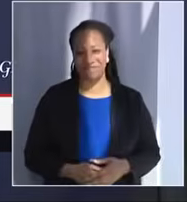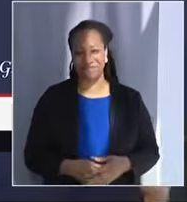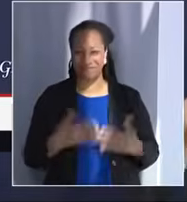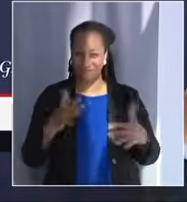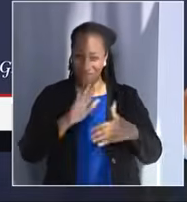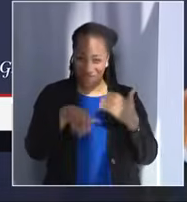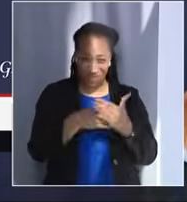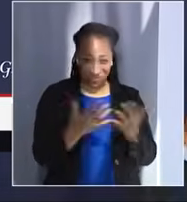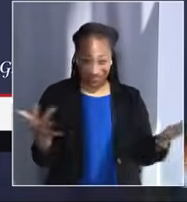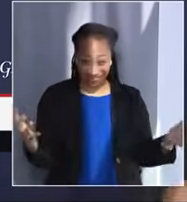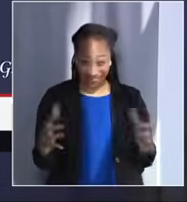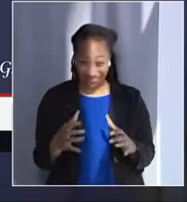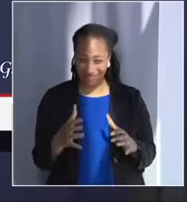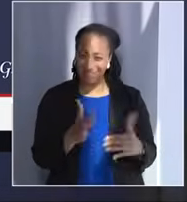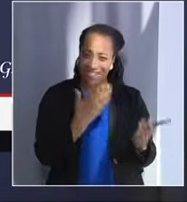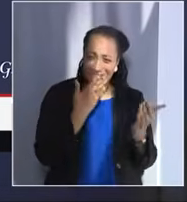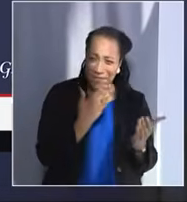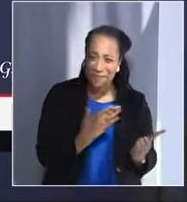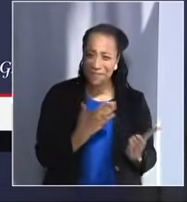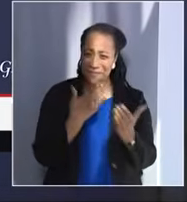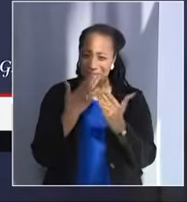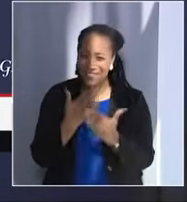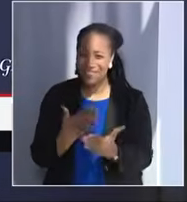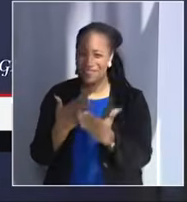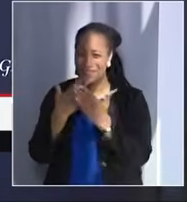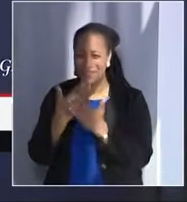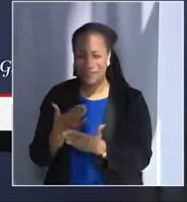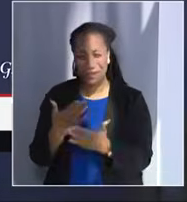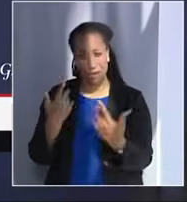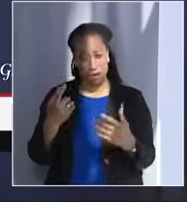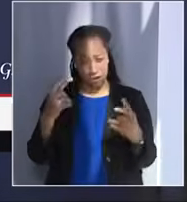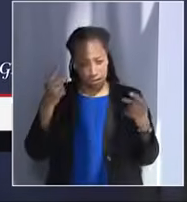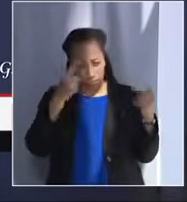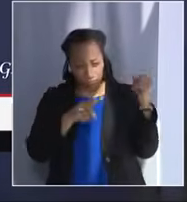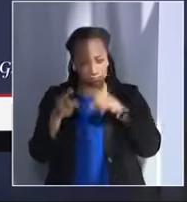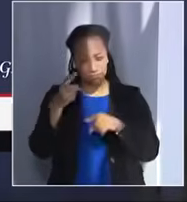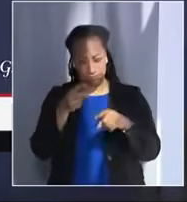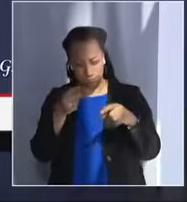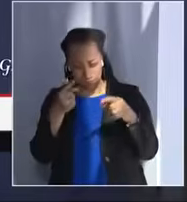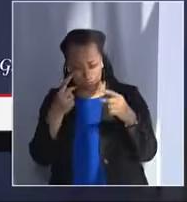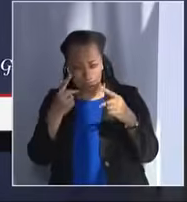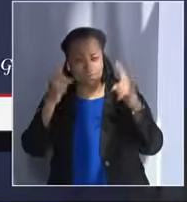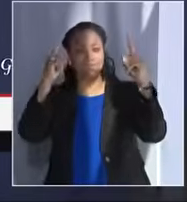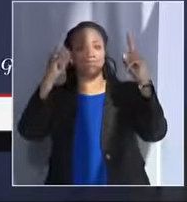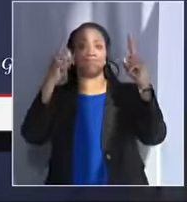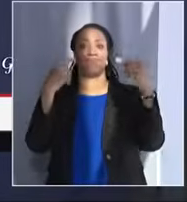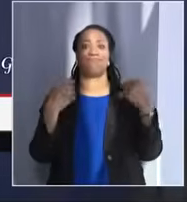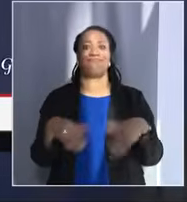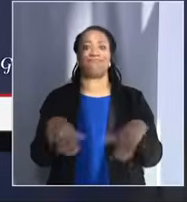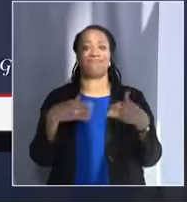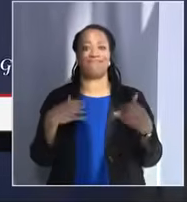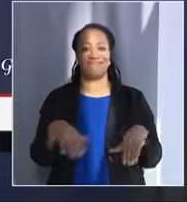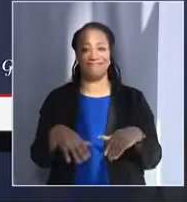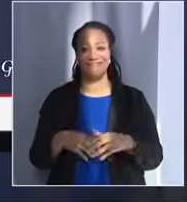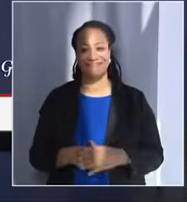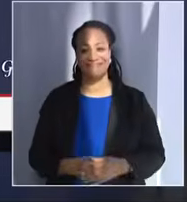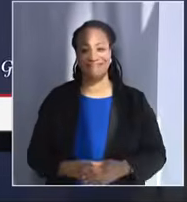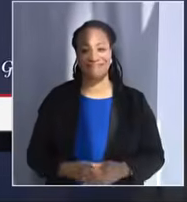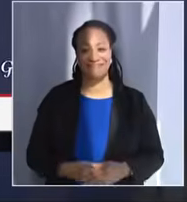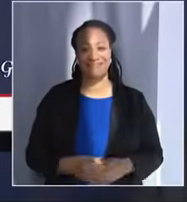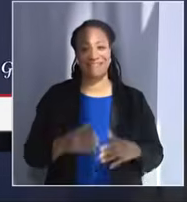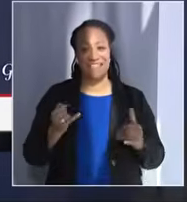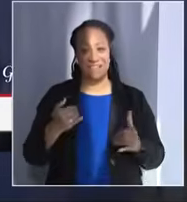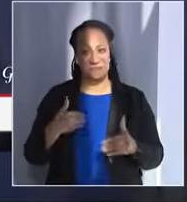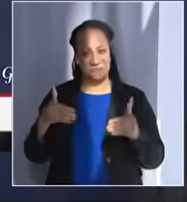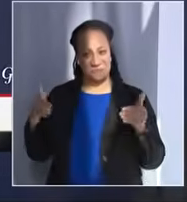for generations to come. I'd now like to welcome Father Mark Bosco, Georgetown's Vice President for Mission and Ministry, to offer a